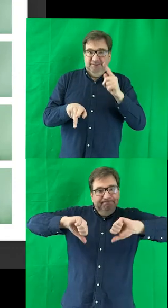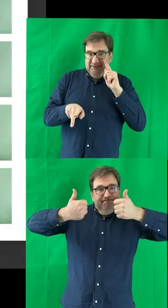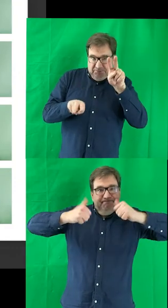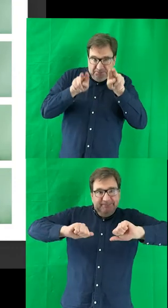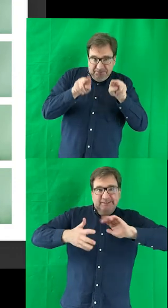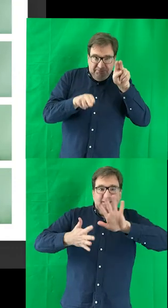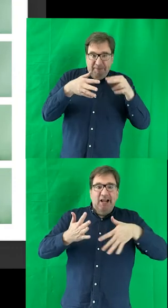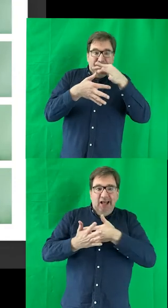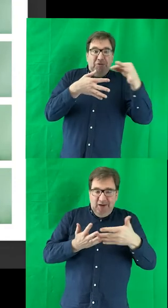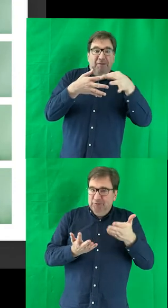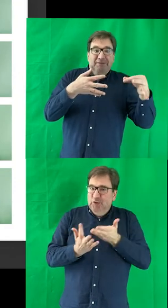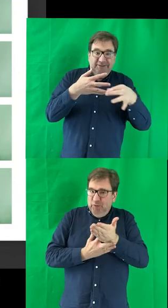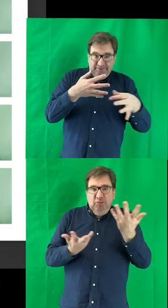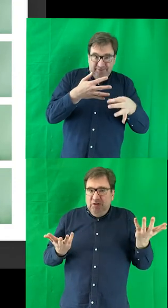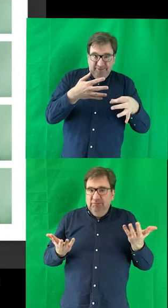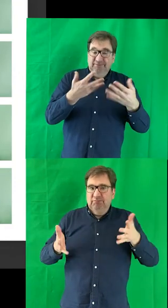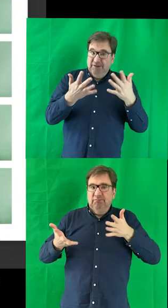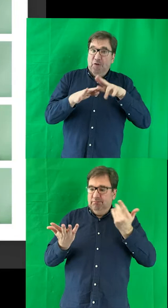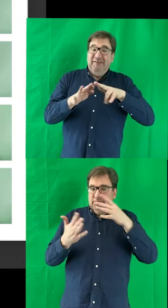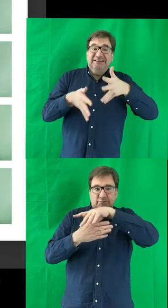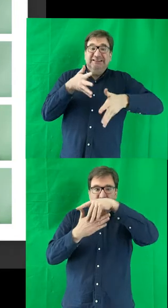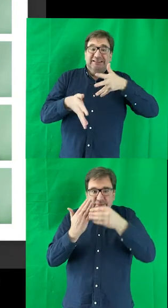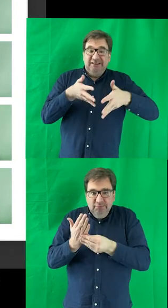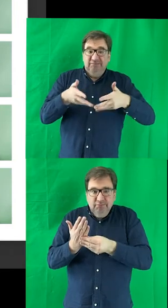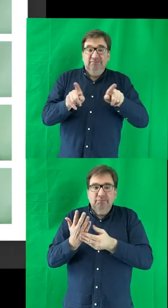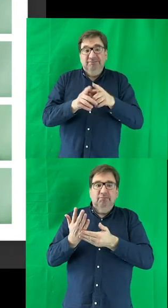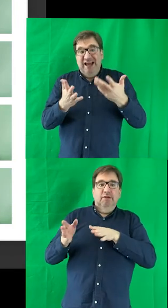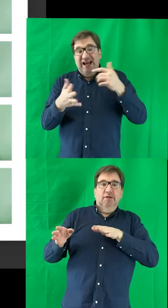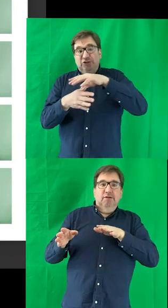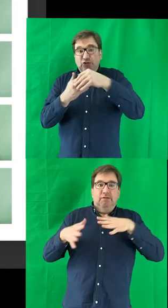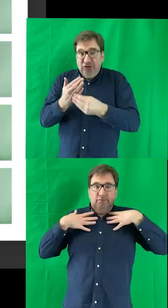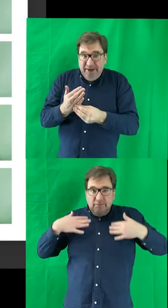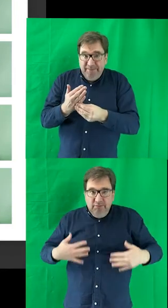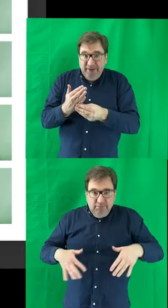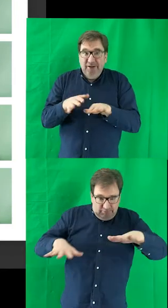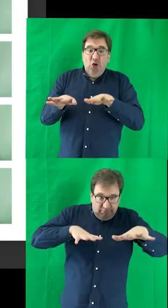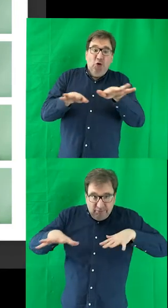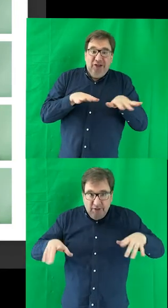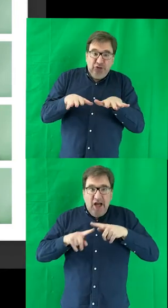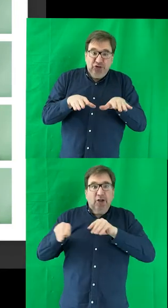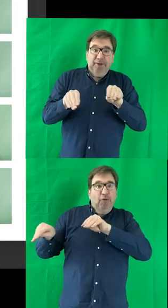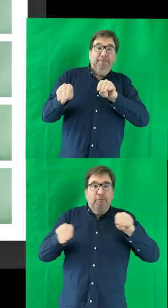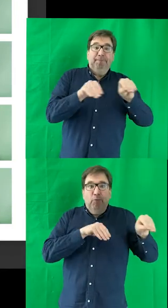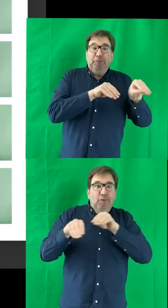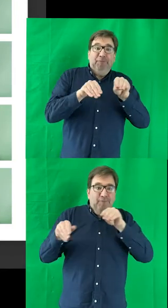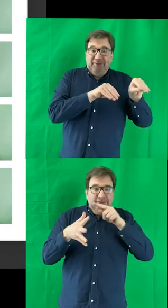the manual parameters, so of the manual parameters of signing. So for example, hand shape, hand